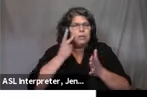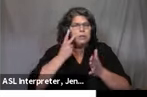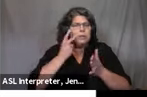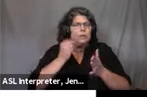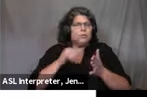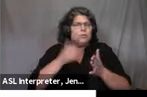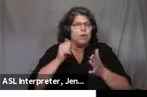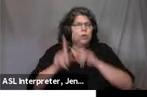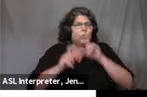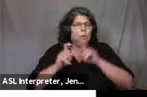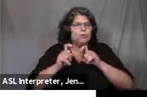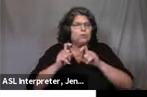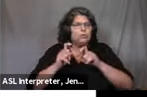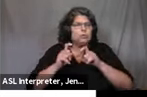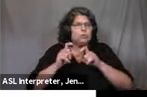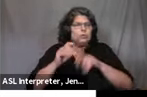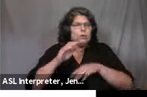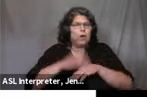missed anybody.